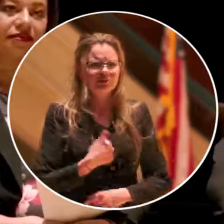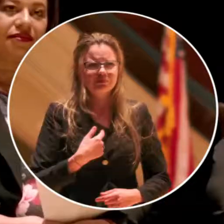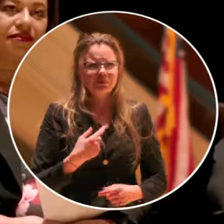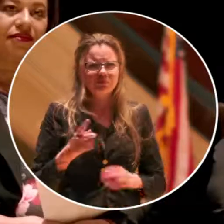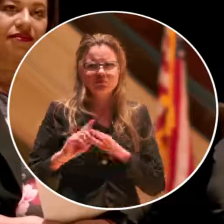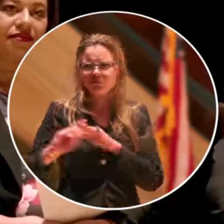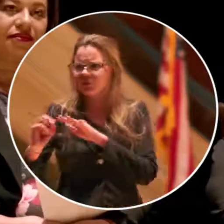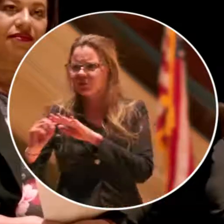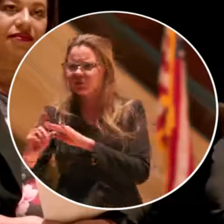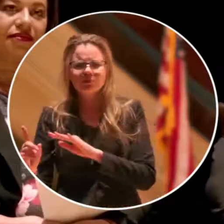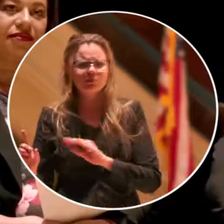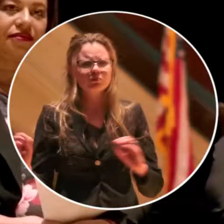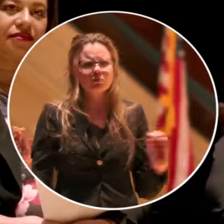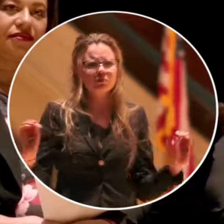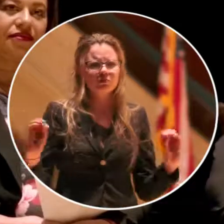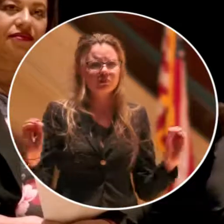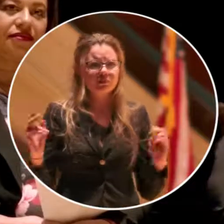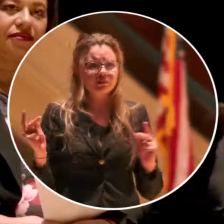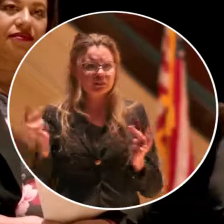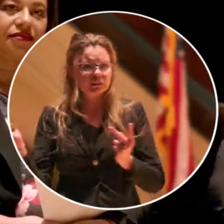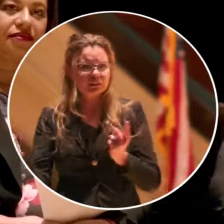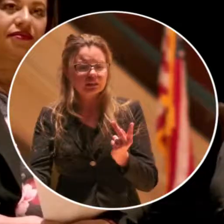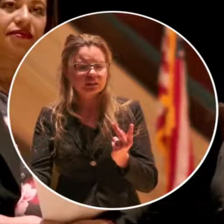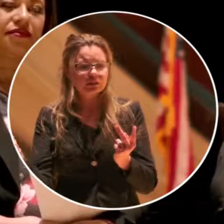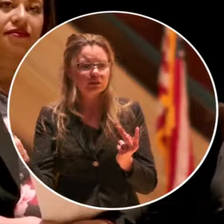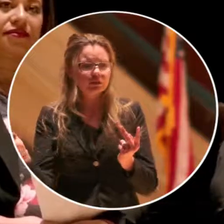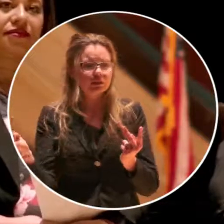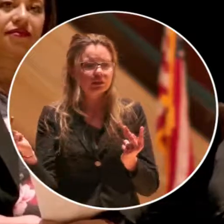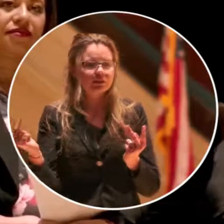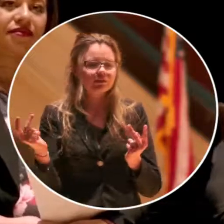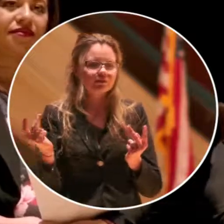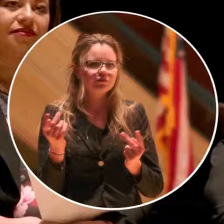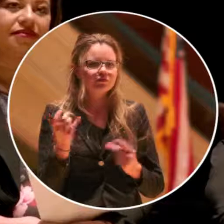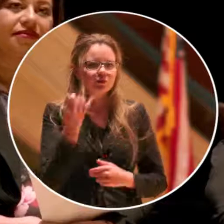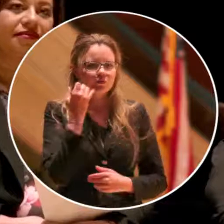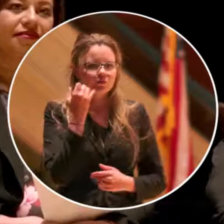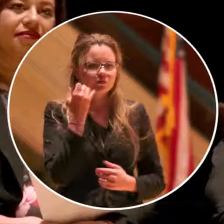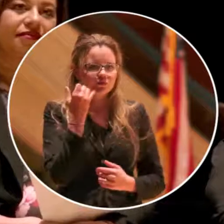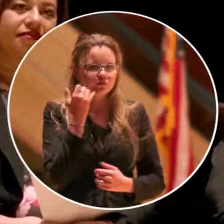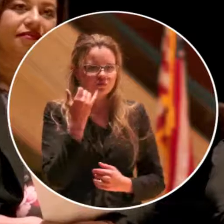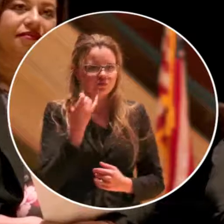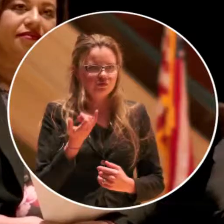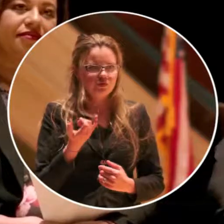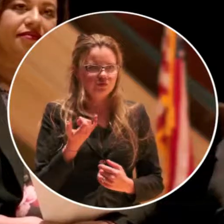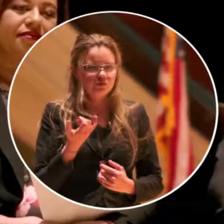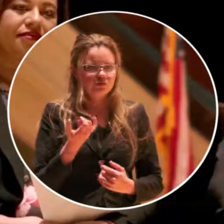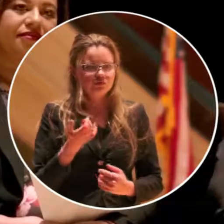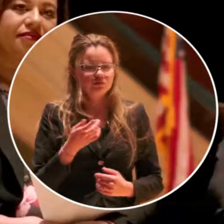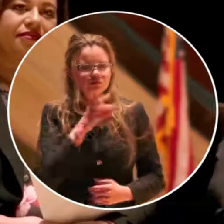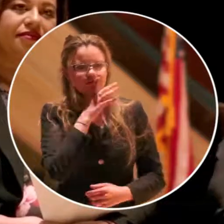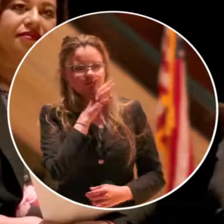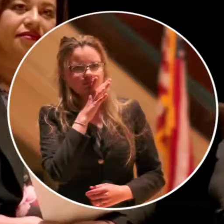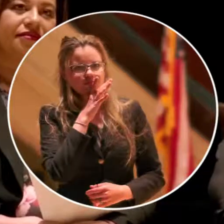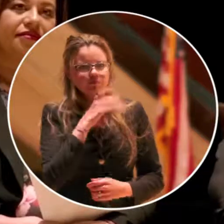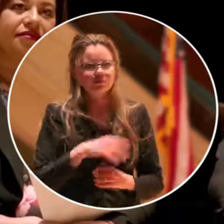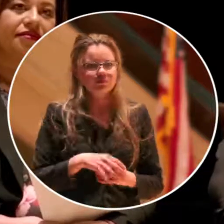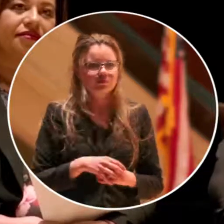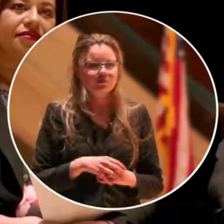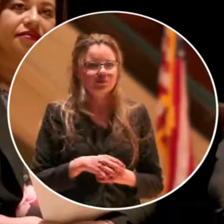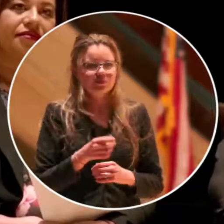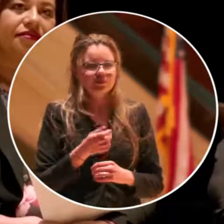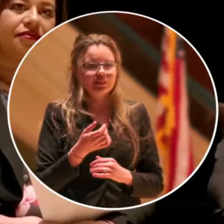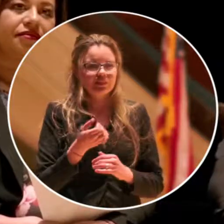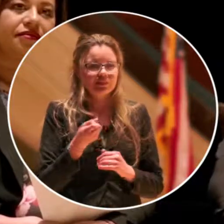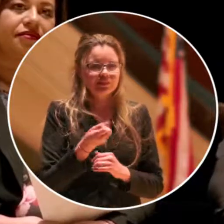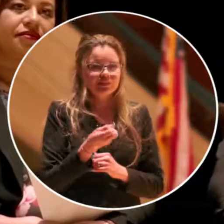said. That meant instead of visiting, I had to settle for phone calls. In her last few days, she was too weak to